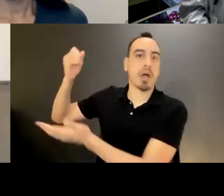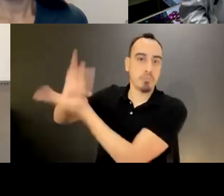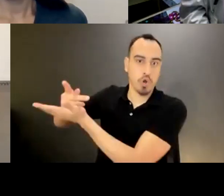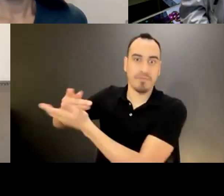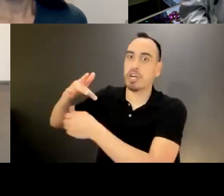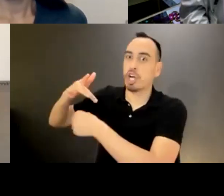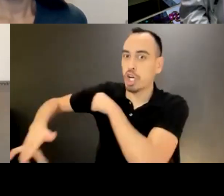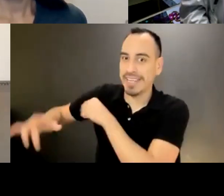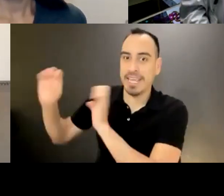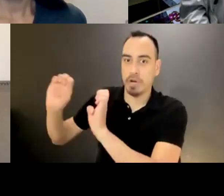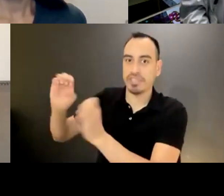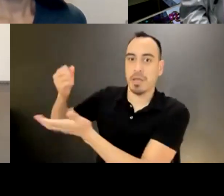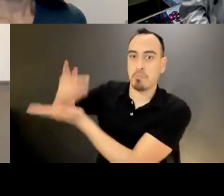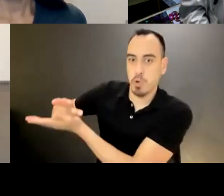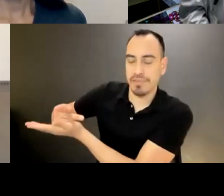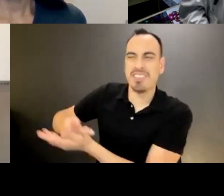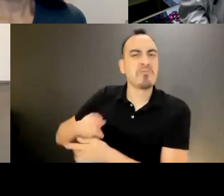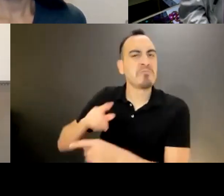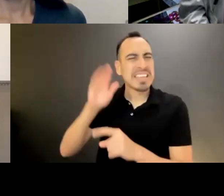concern that they've been underutilized.